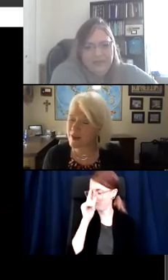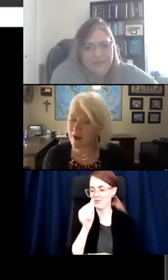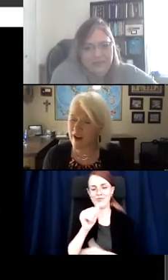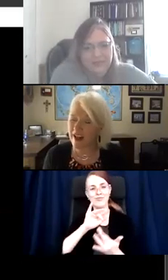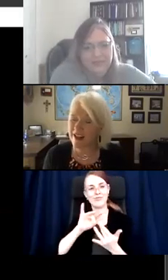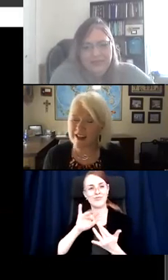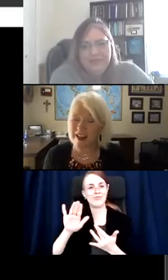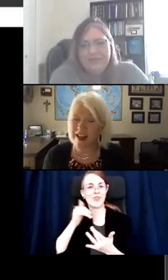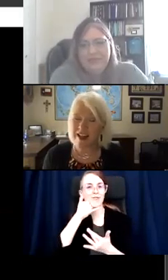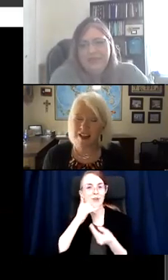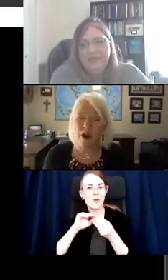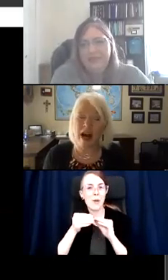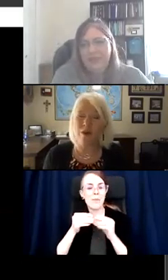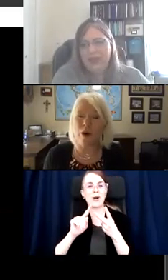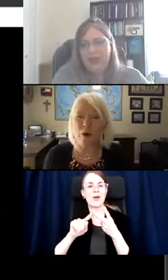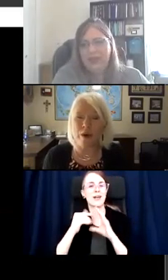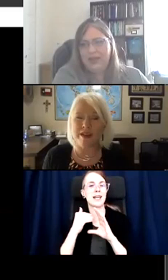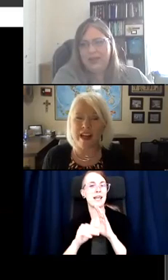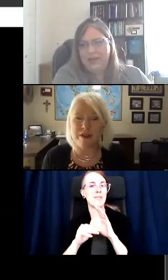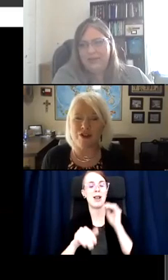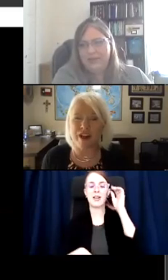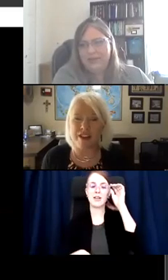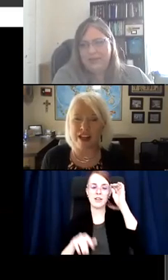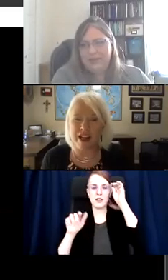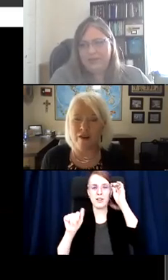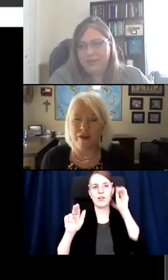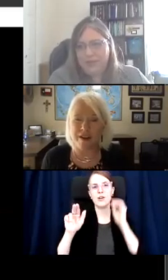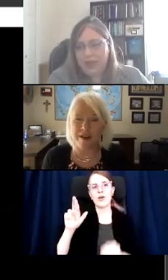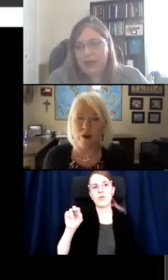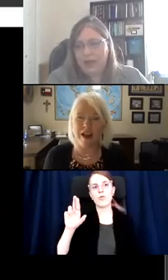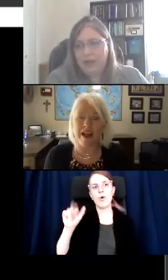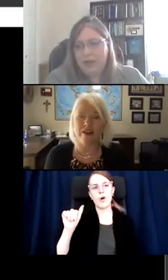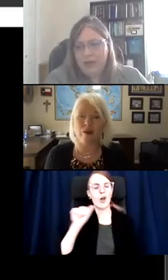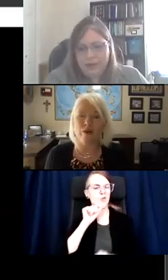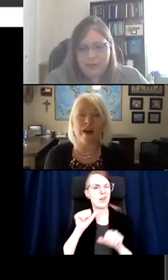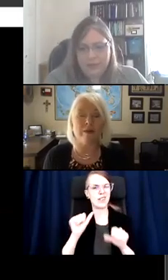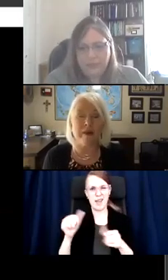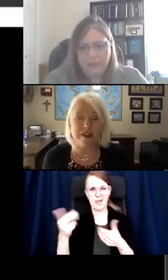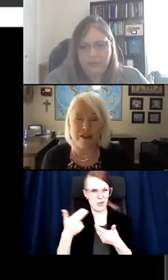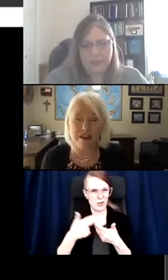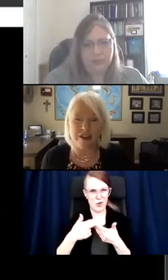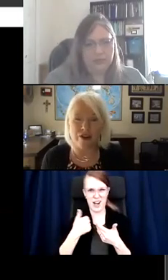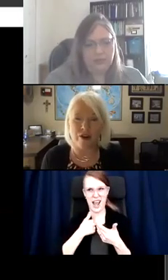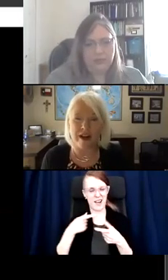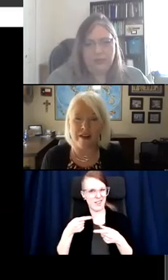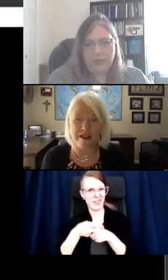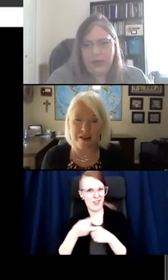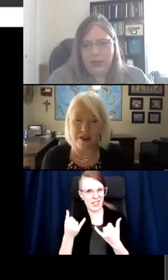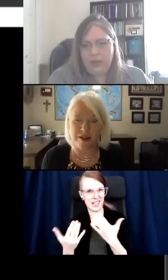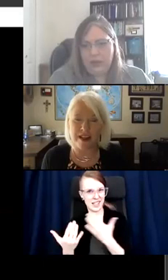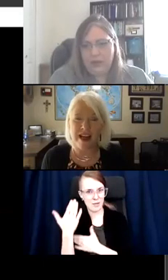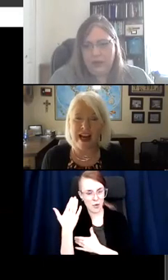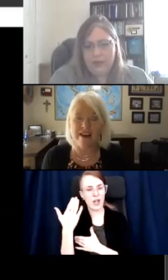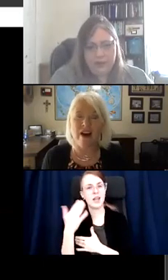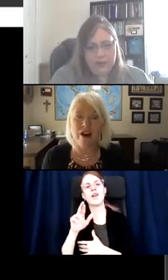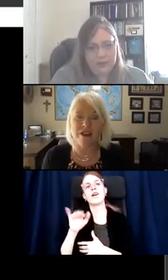she just provided. So Aurora wasn't able to join us. She had a conflict this morning, and Rick mentioned Digital Creative